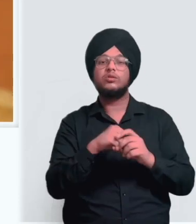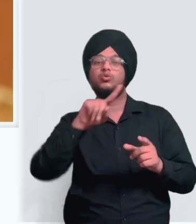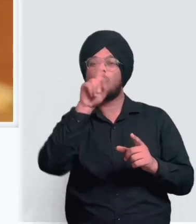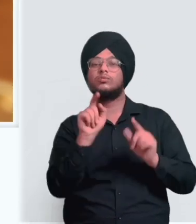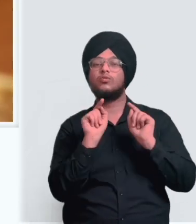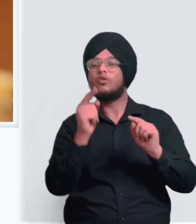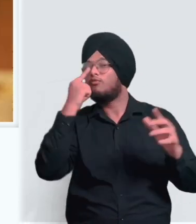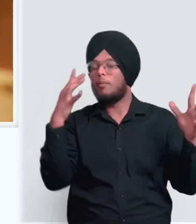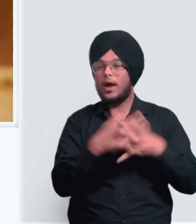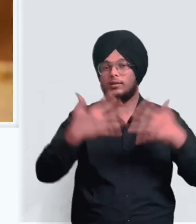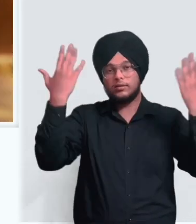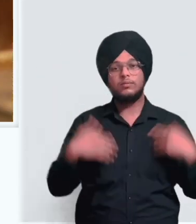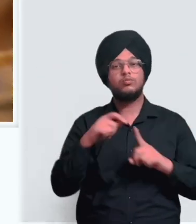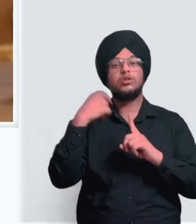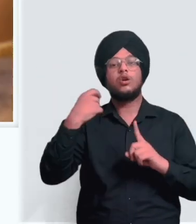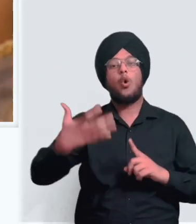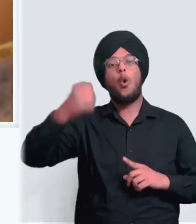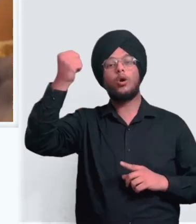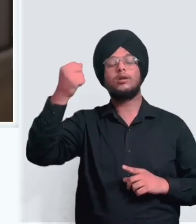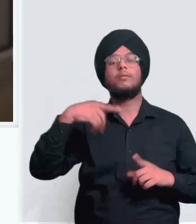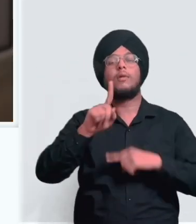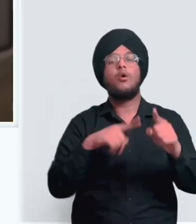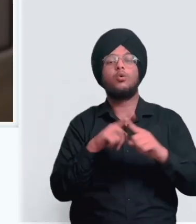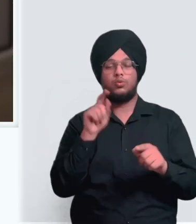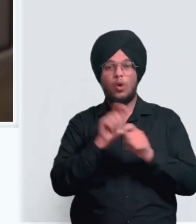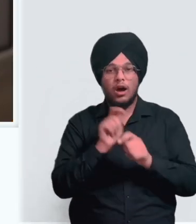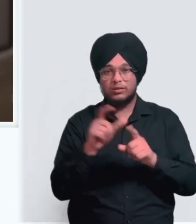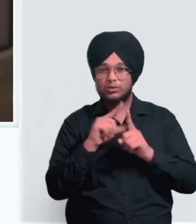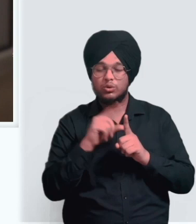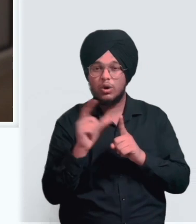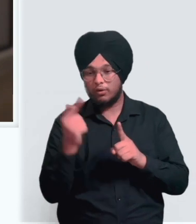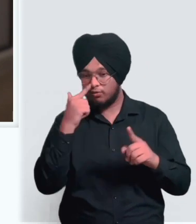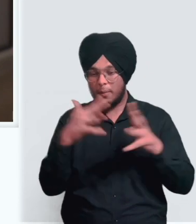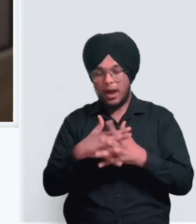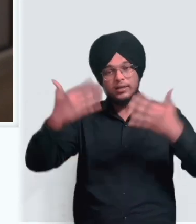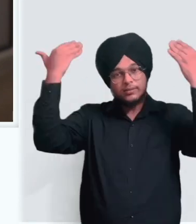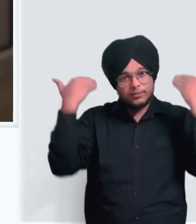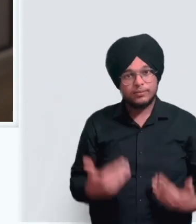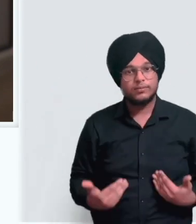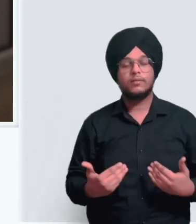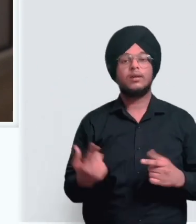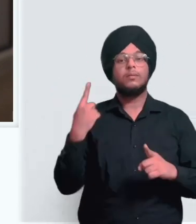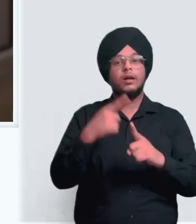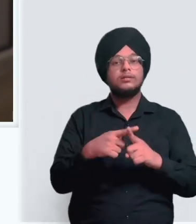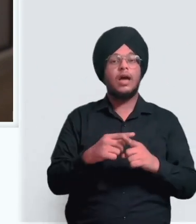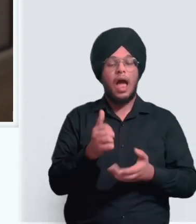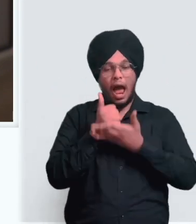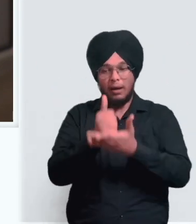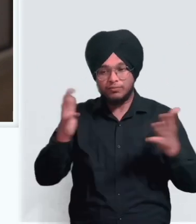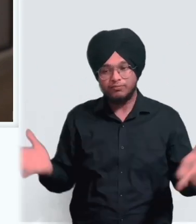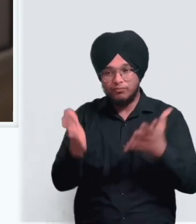British women were projected as the upholders of morality. For the British colonizers, the term Nautch girls and its